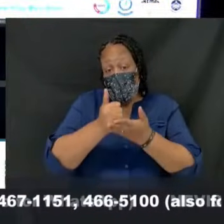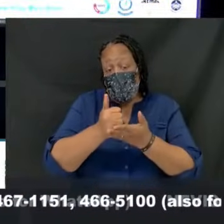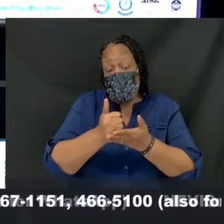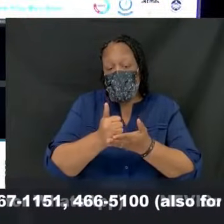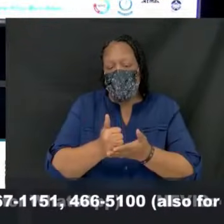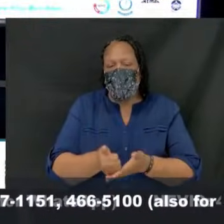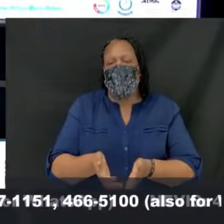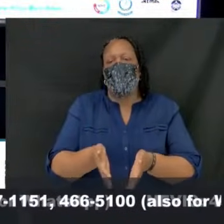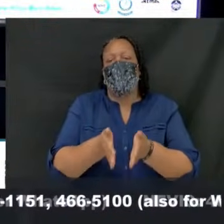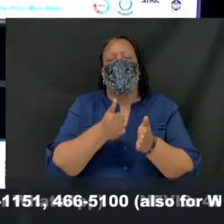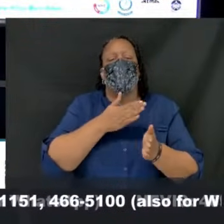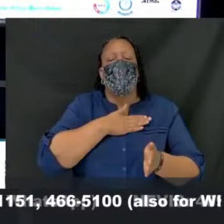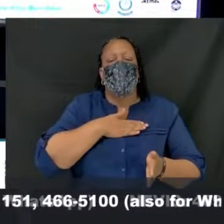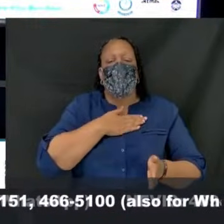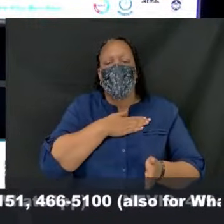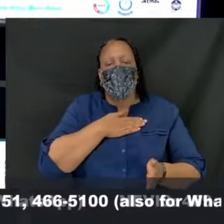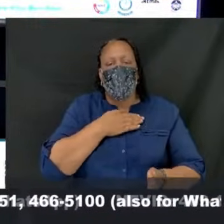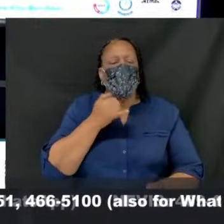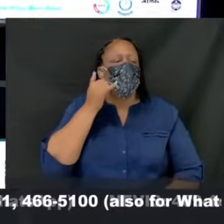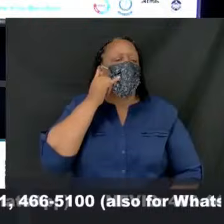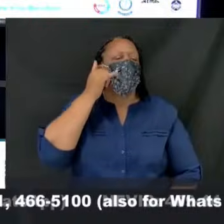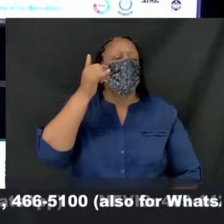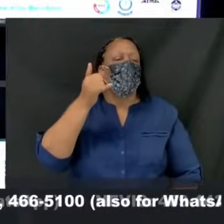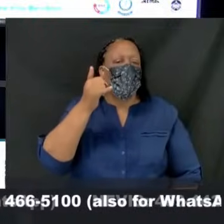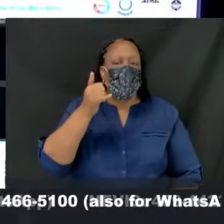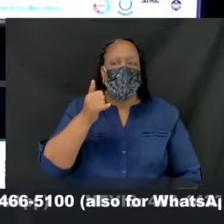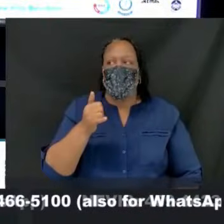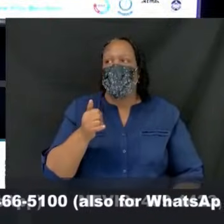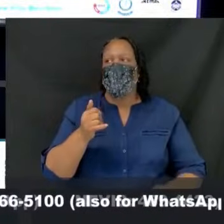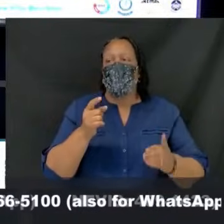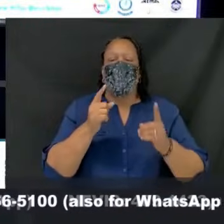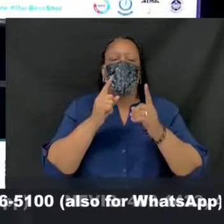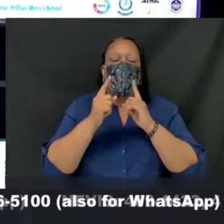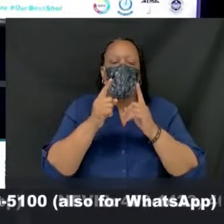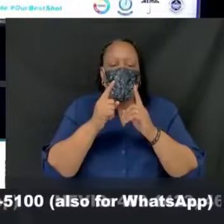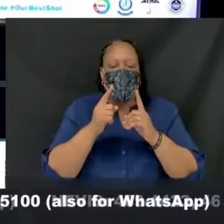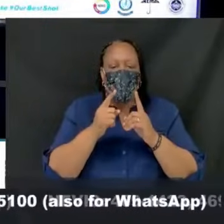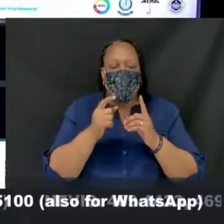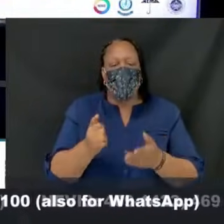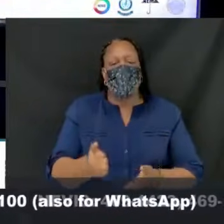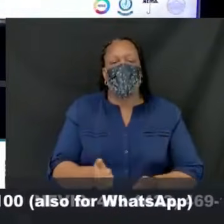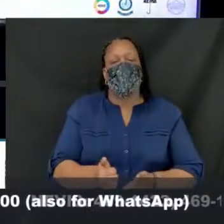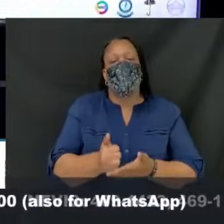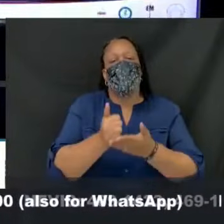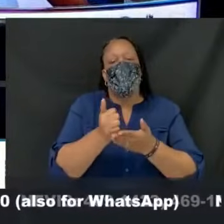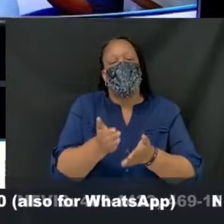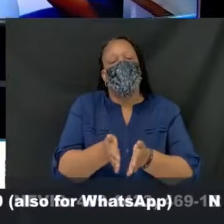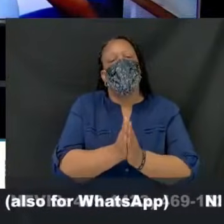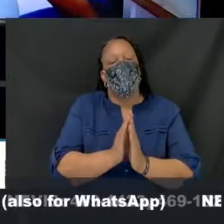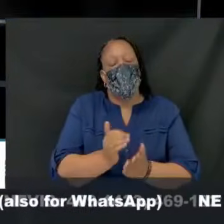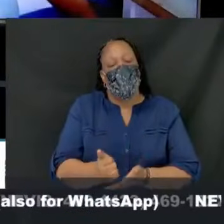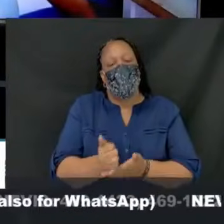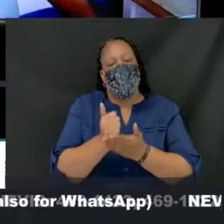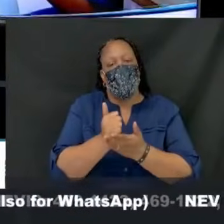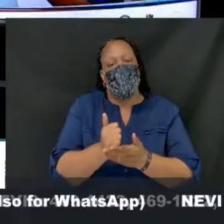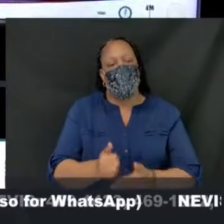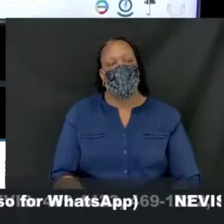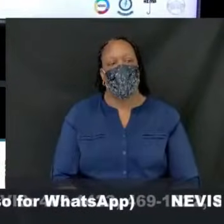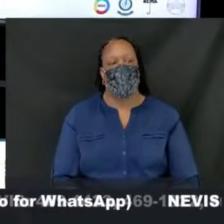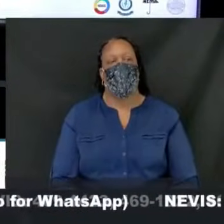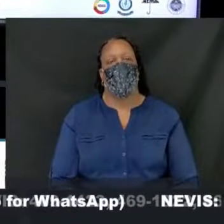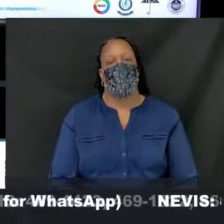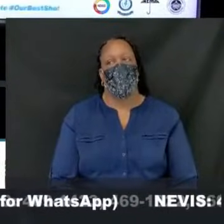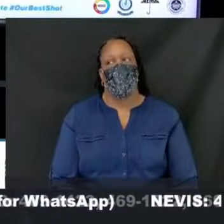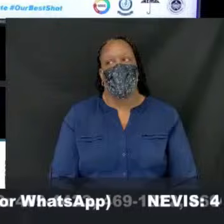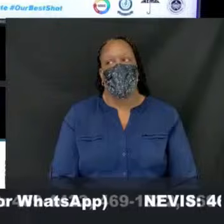whatever, please reach out. But let me take you to get your vaccination if you need